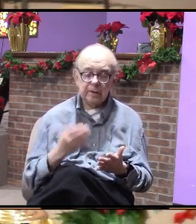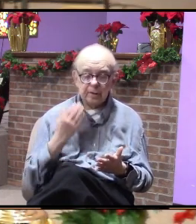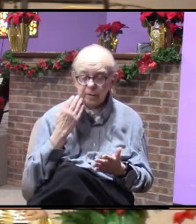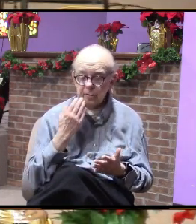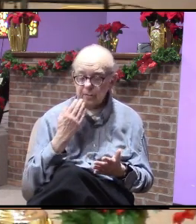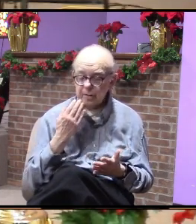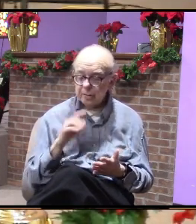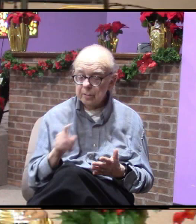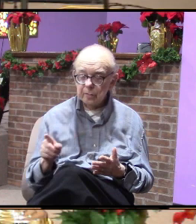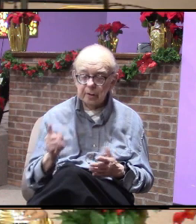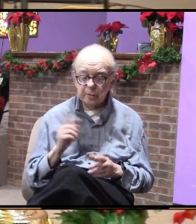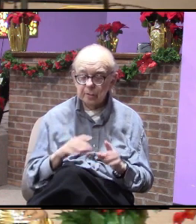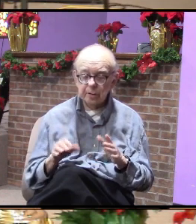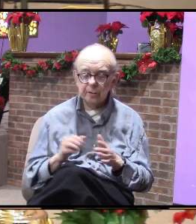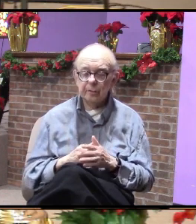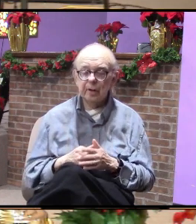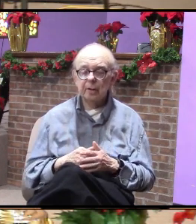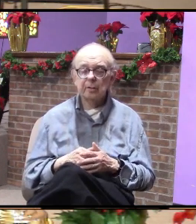do?